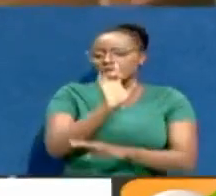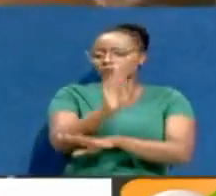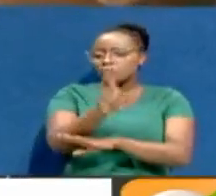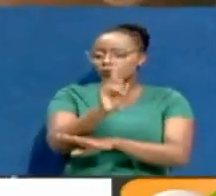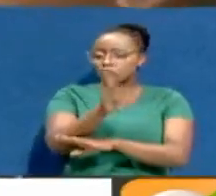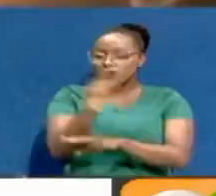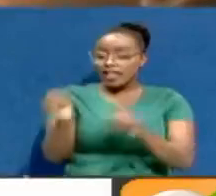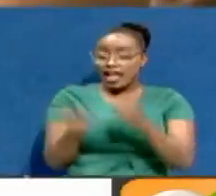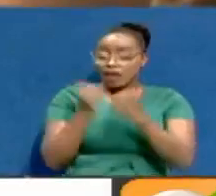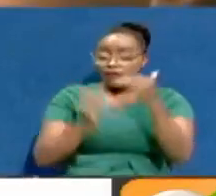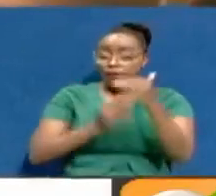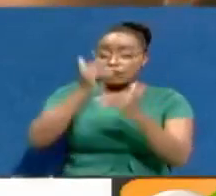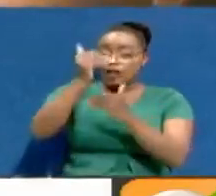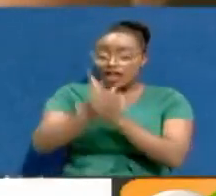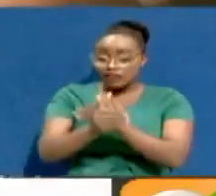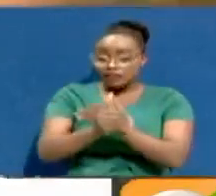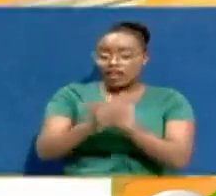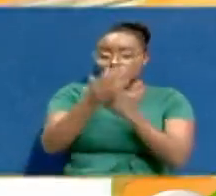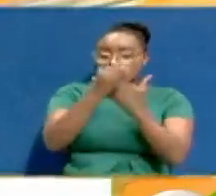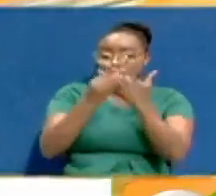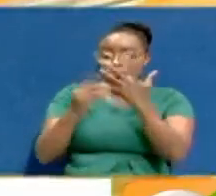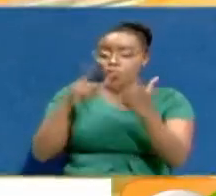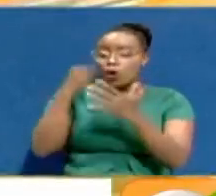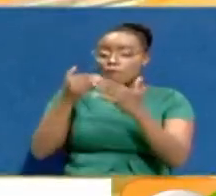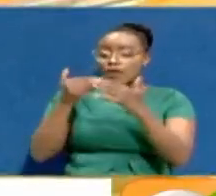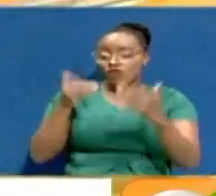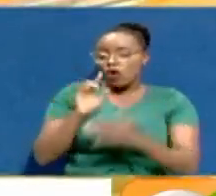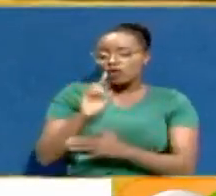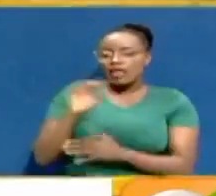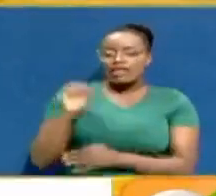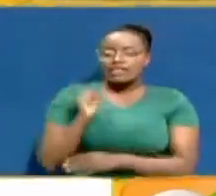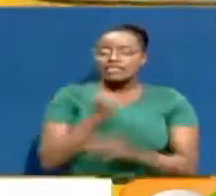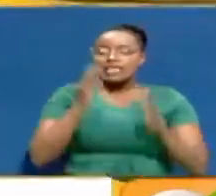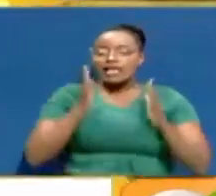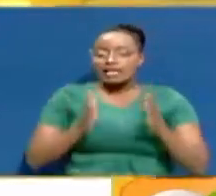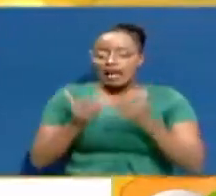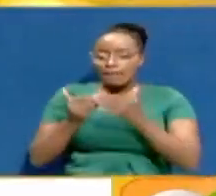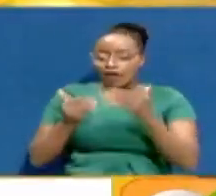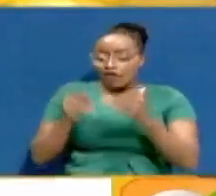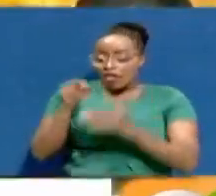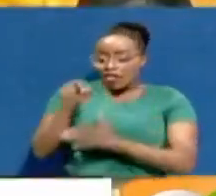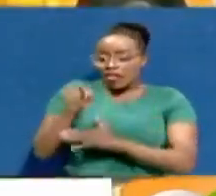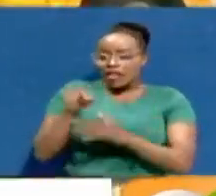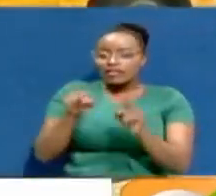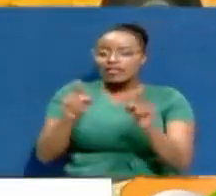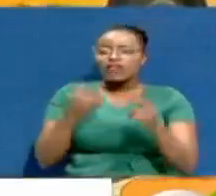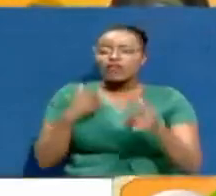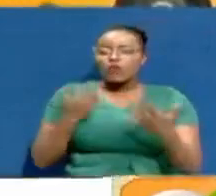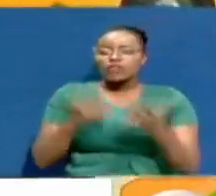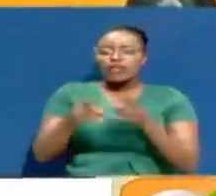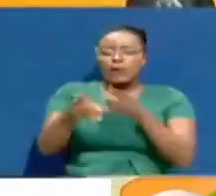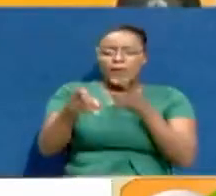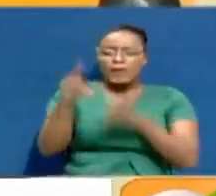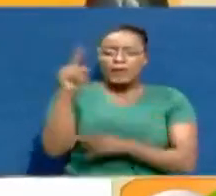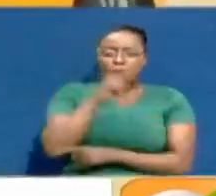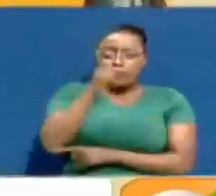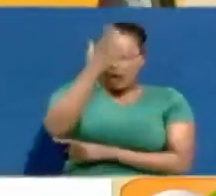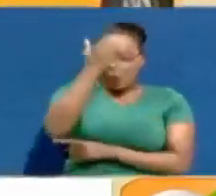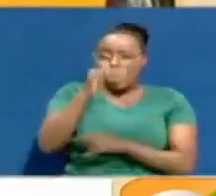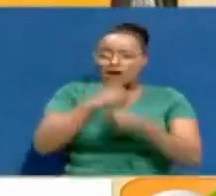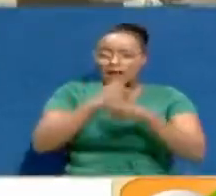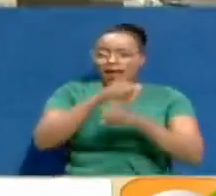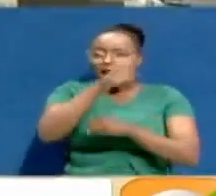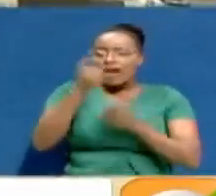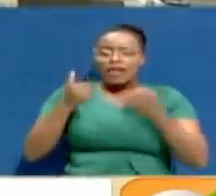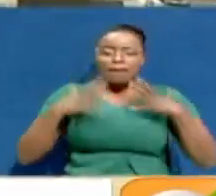warning came days after Mike Sonko, who was Nairobi senator at the time, came under sharp criticism for